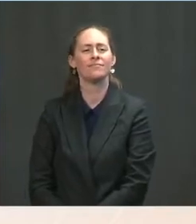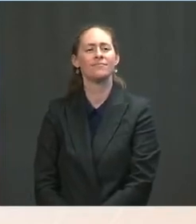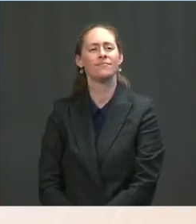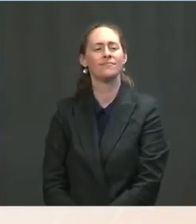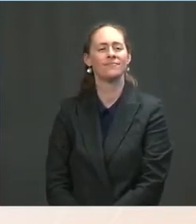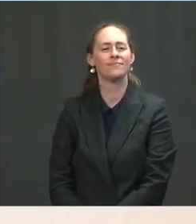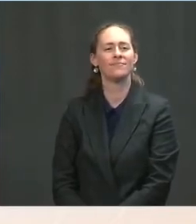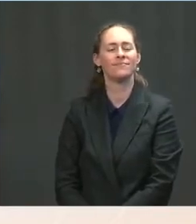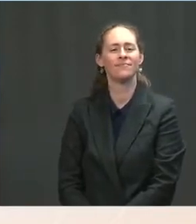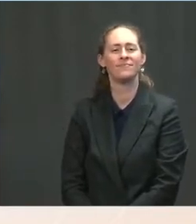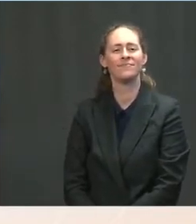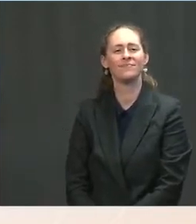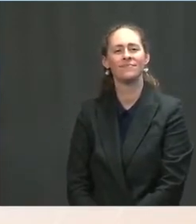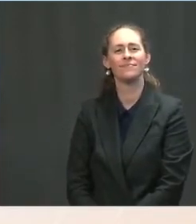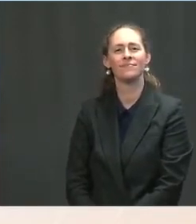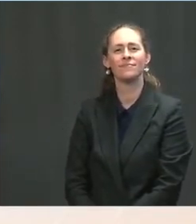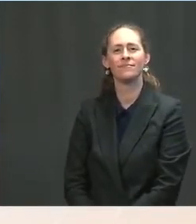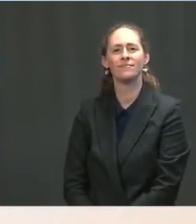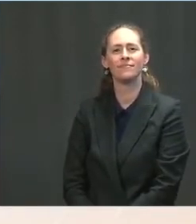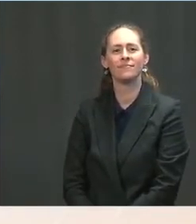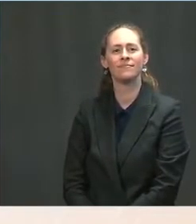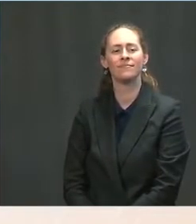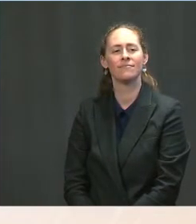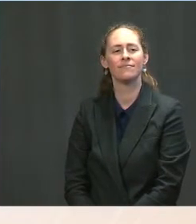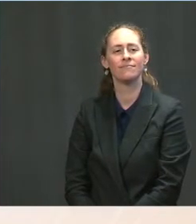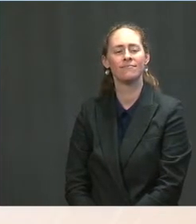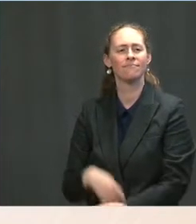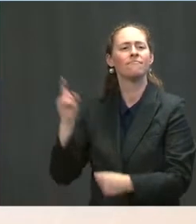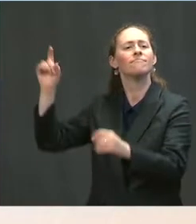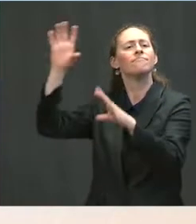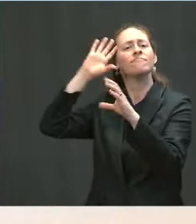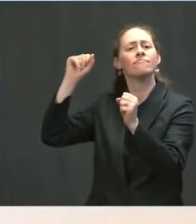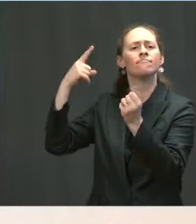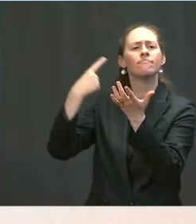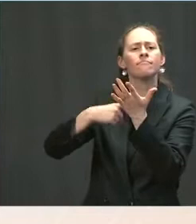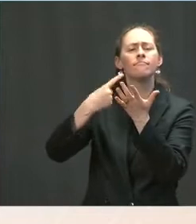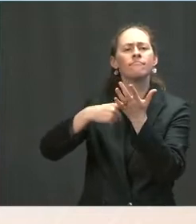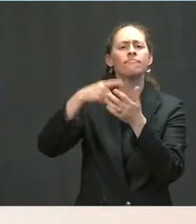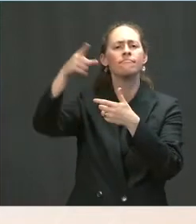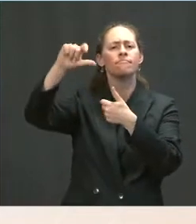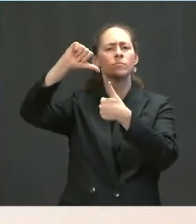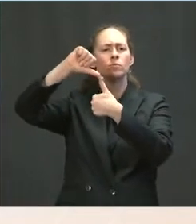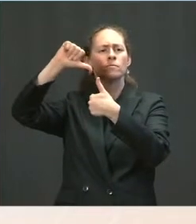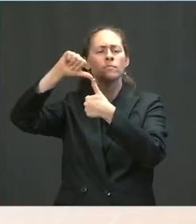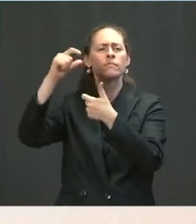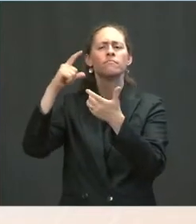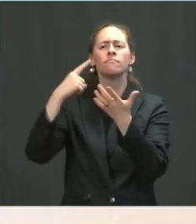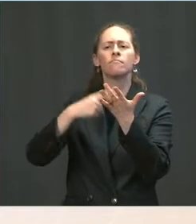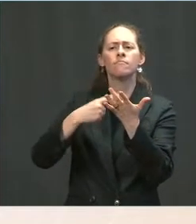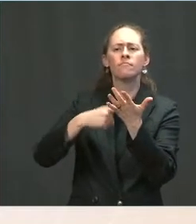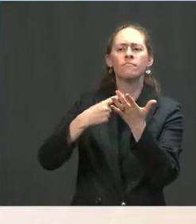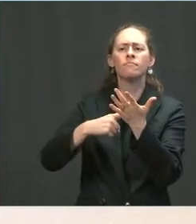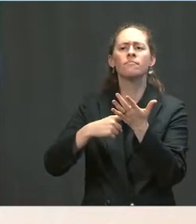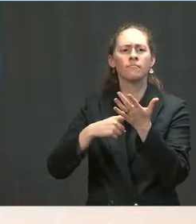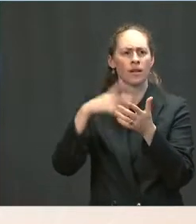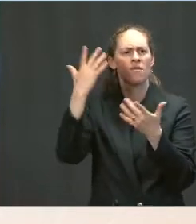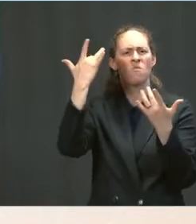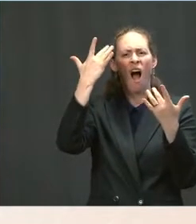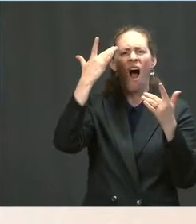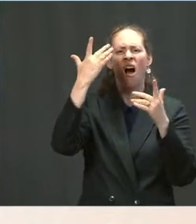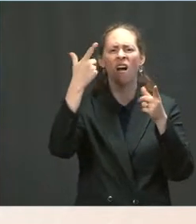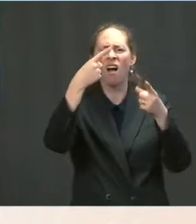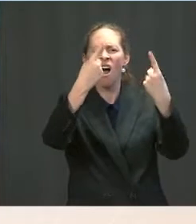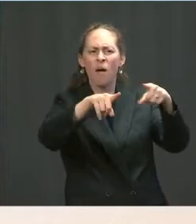plan on addressing root causes in Central America, including combating corruption in the region. It comes days